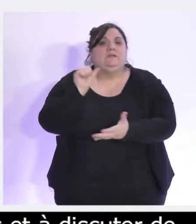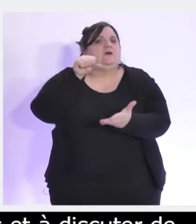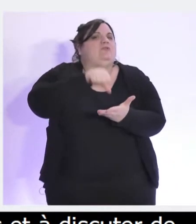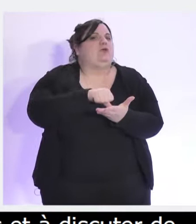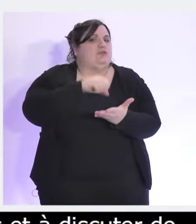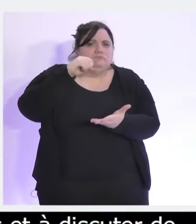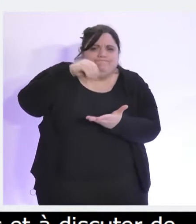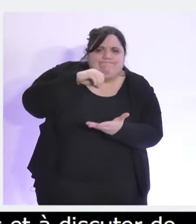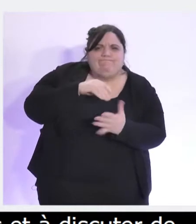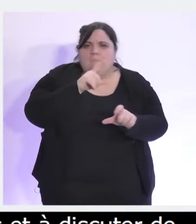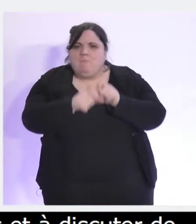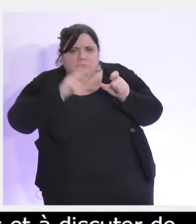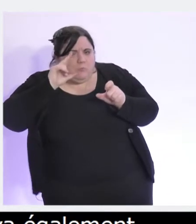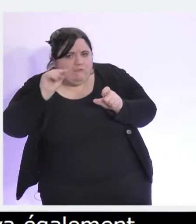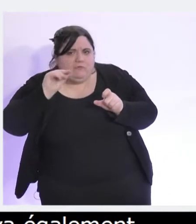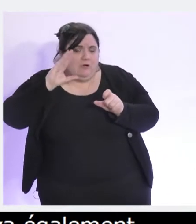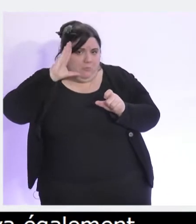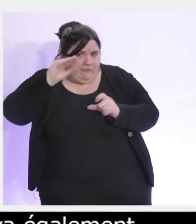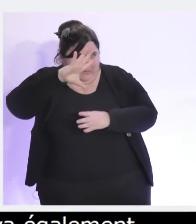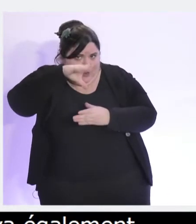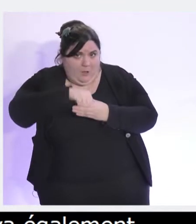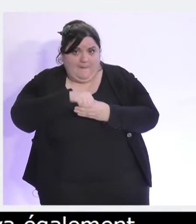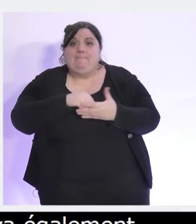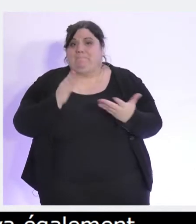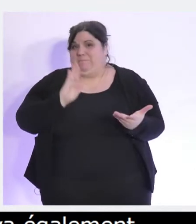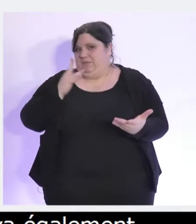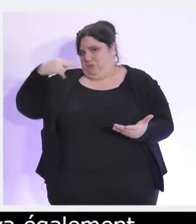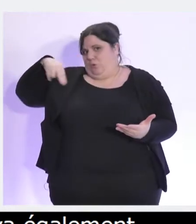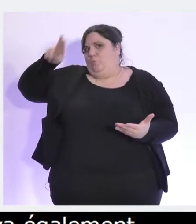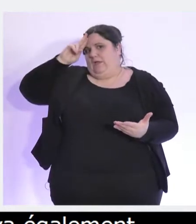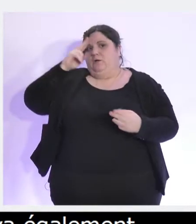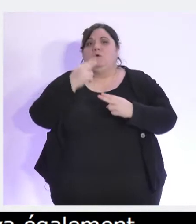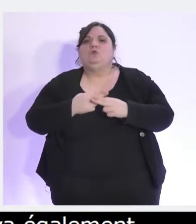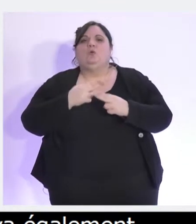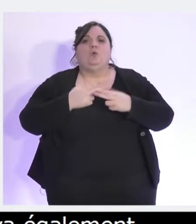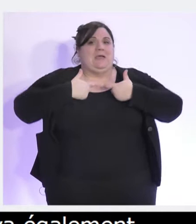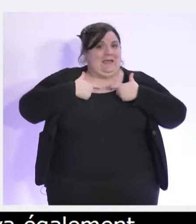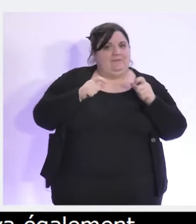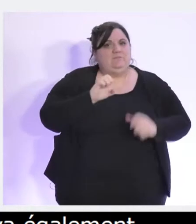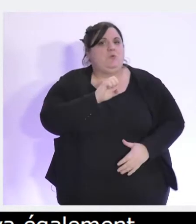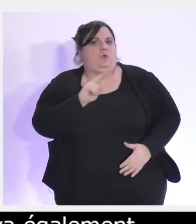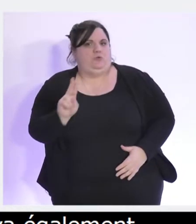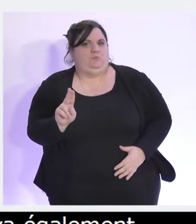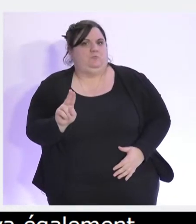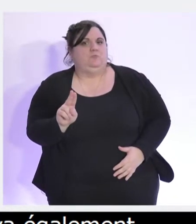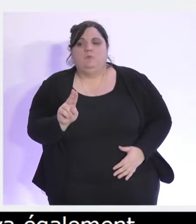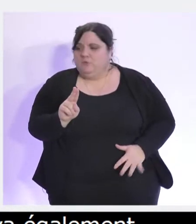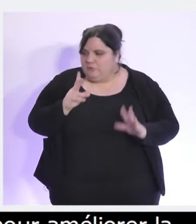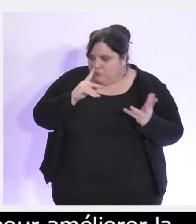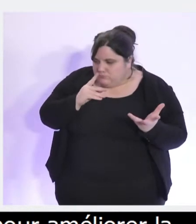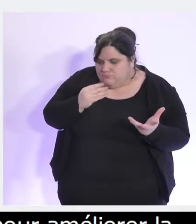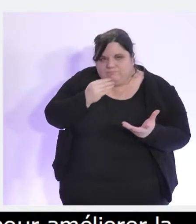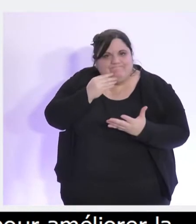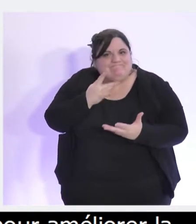access to relevant knowledge and good practices in the EU. Free movement is a cornerstone of